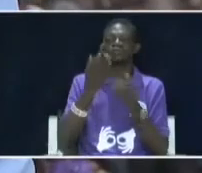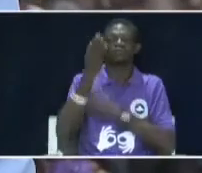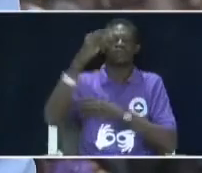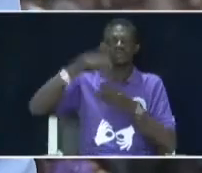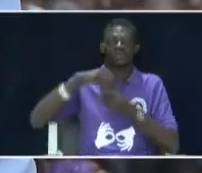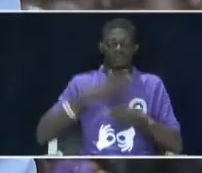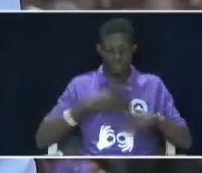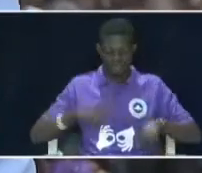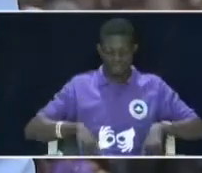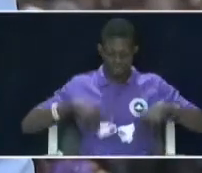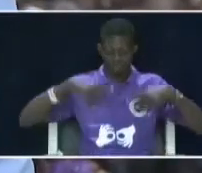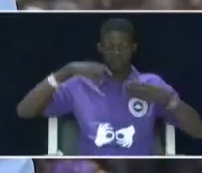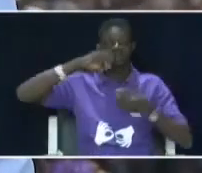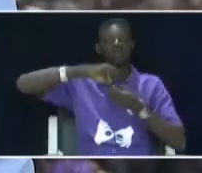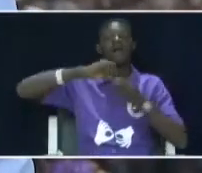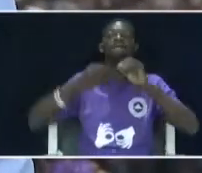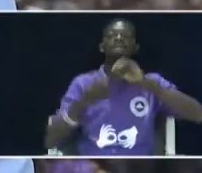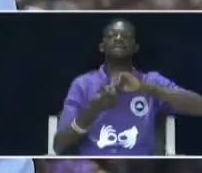Number four.